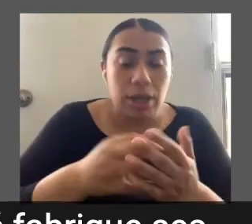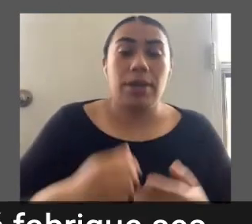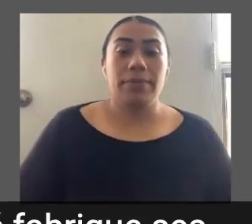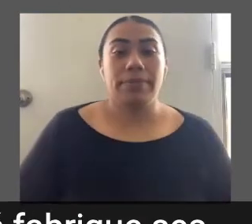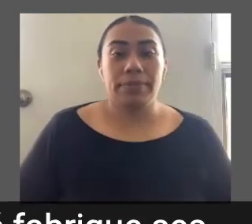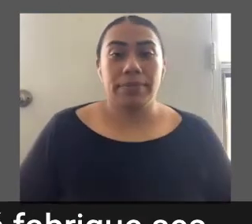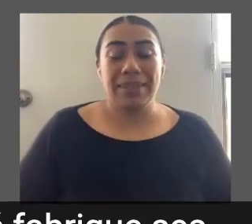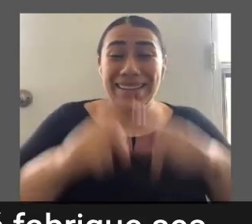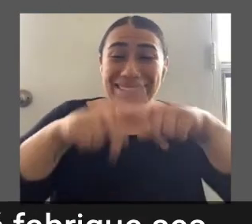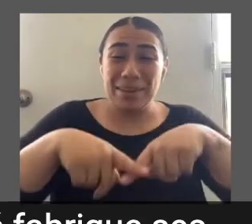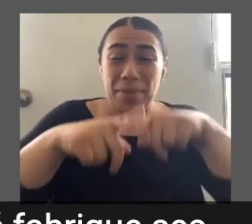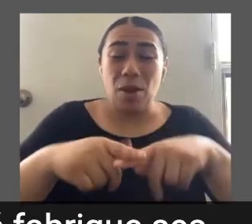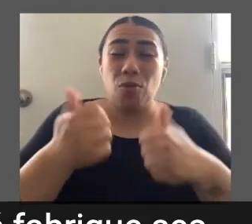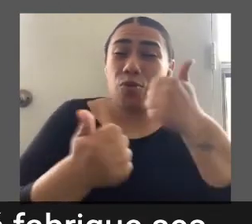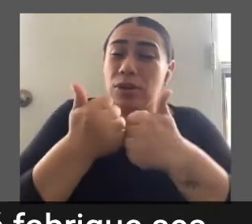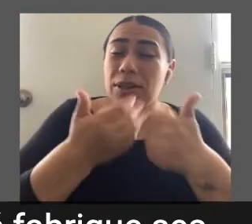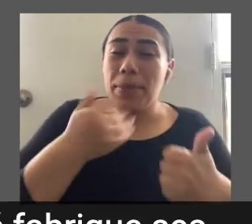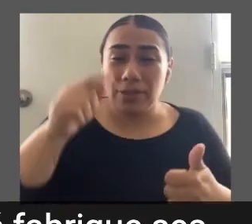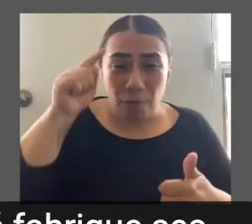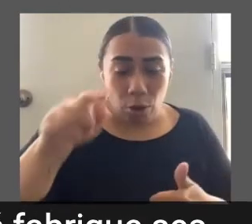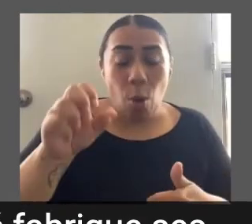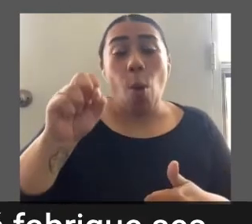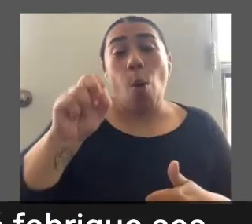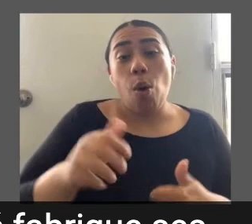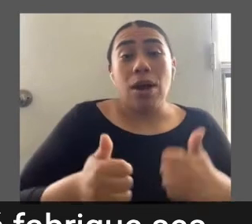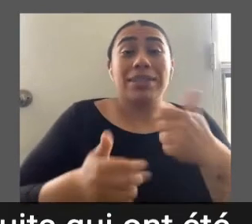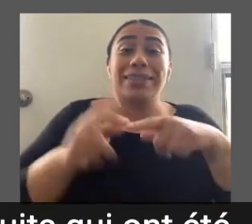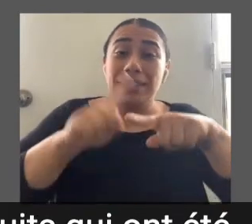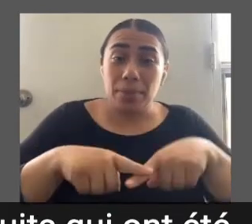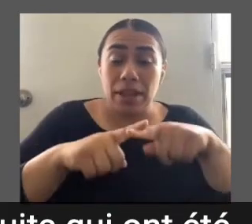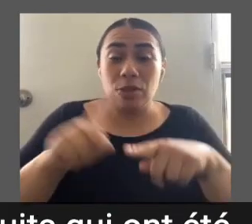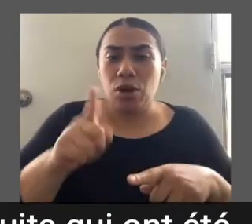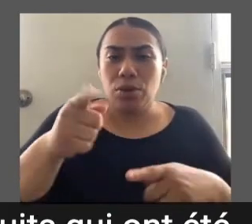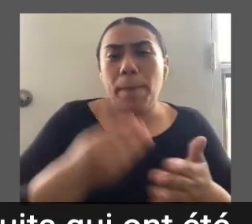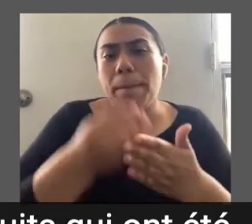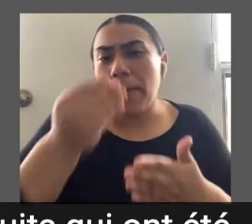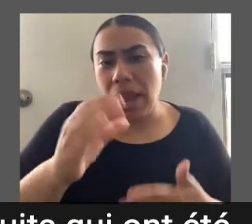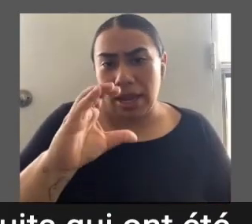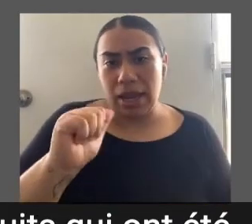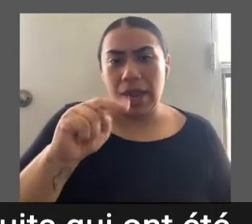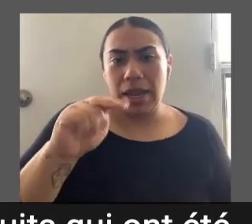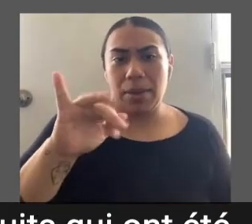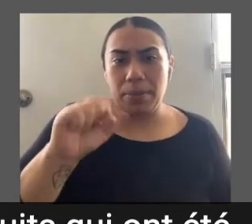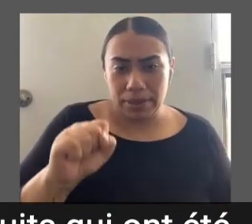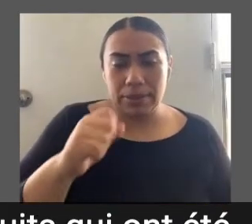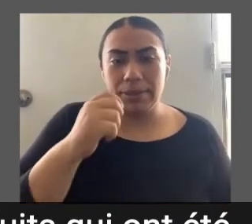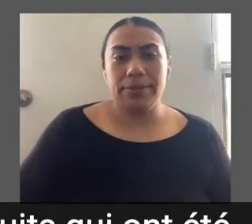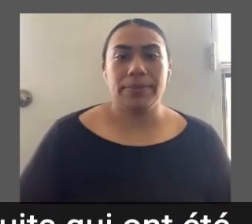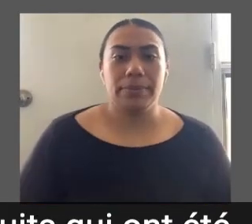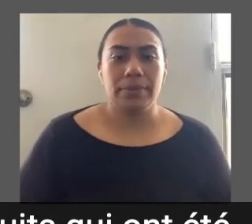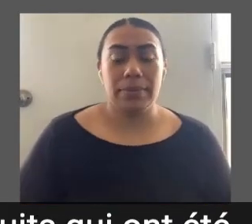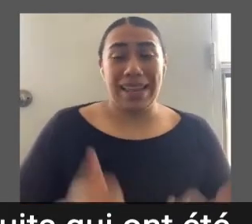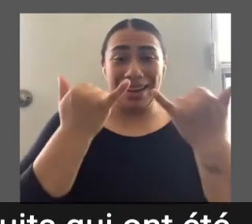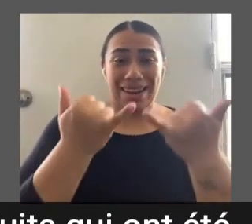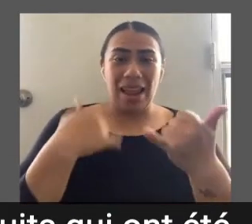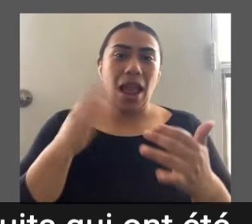the licensed producer, or LP for short, makes their edibles. Let's start with some new products that have been introduced